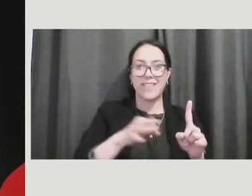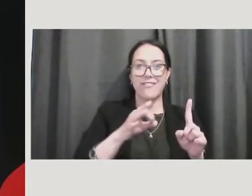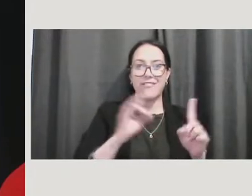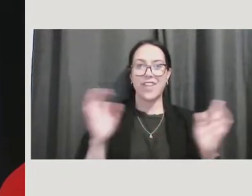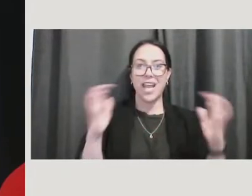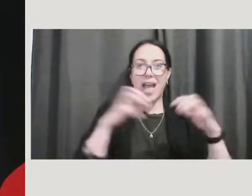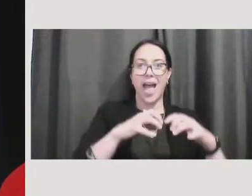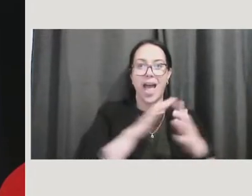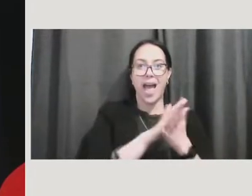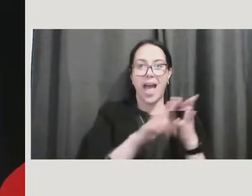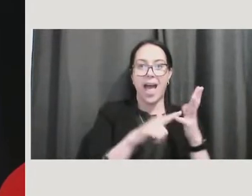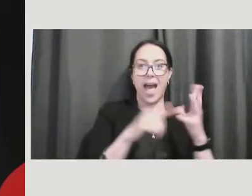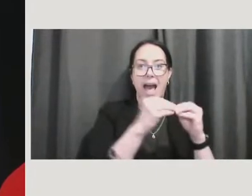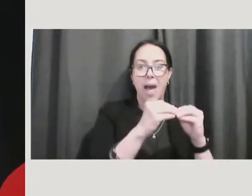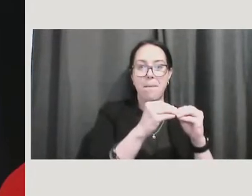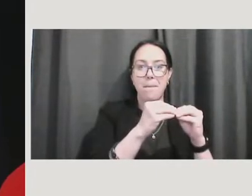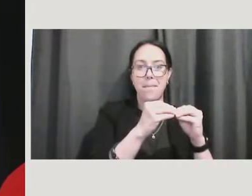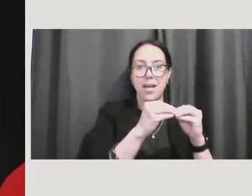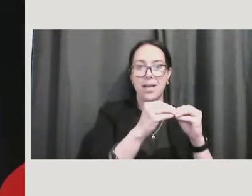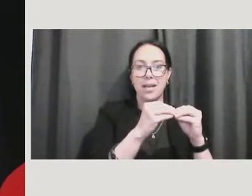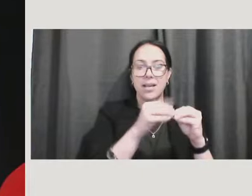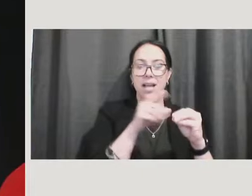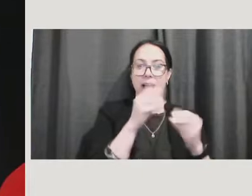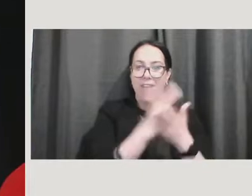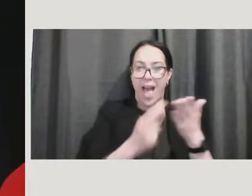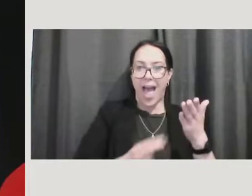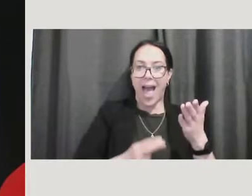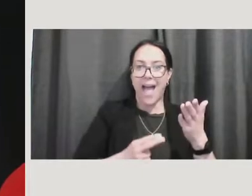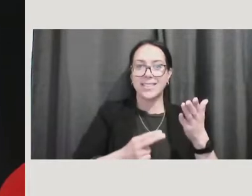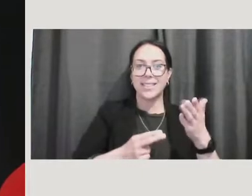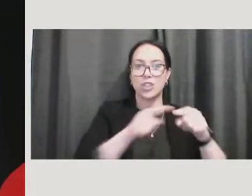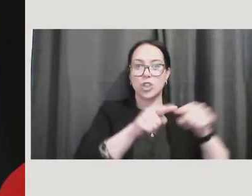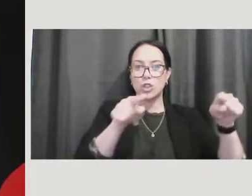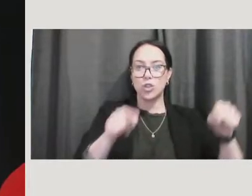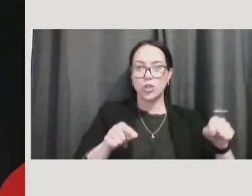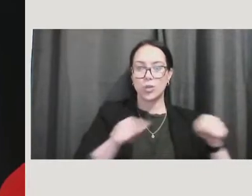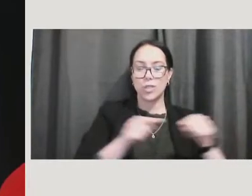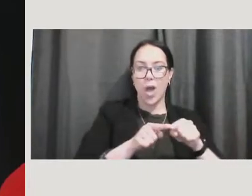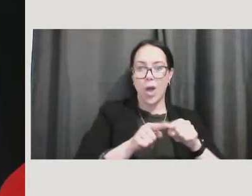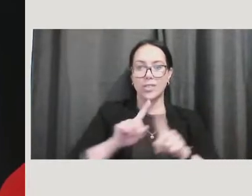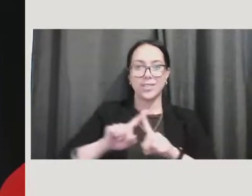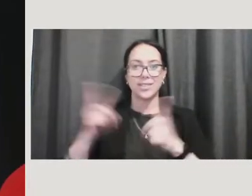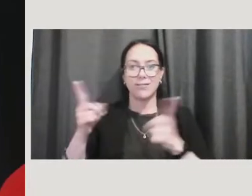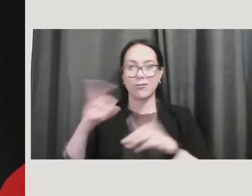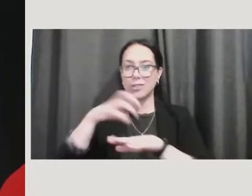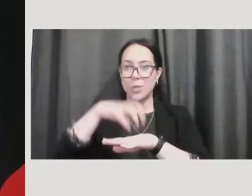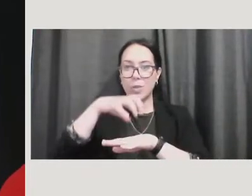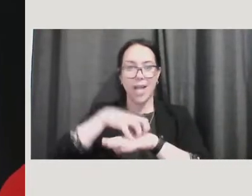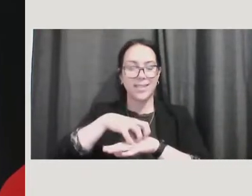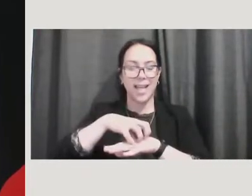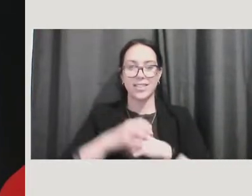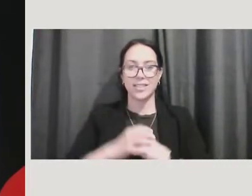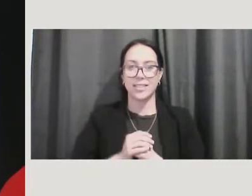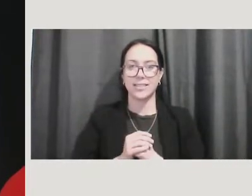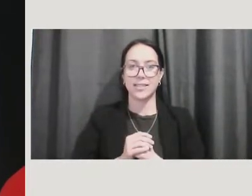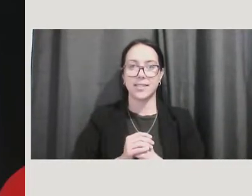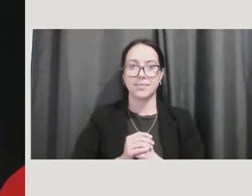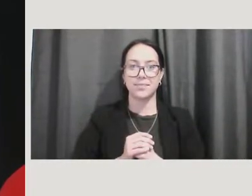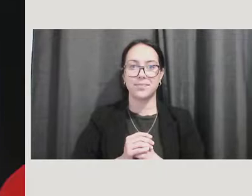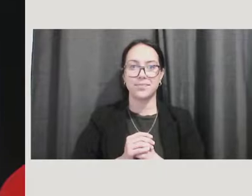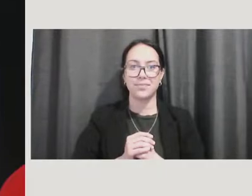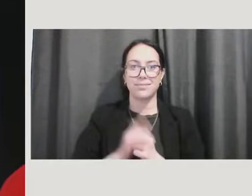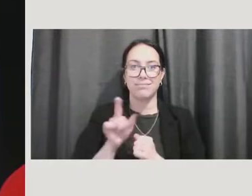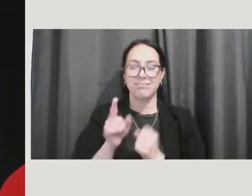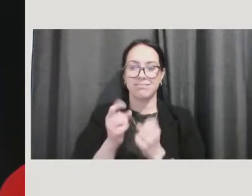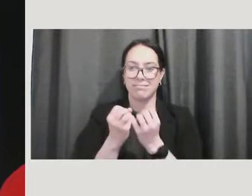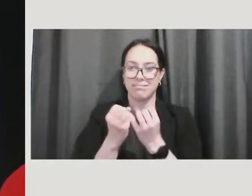Auto tahi that we deliver that has artist Studios different organizations and a number